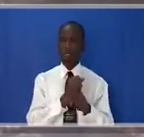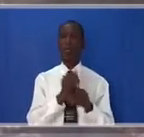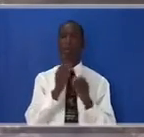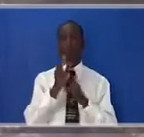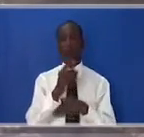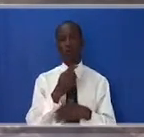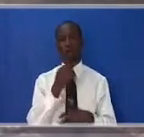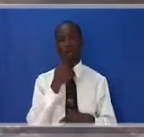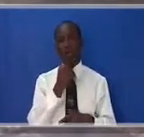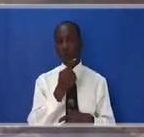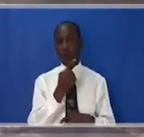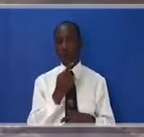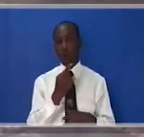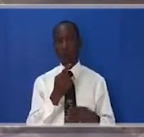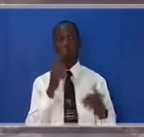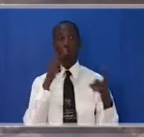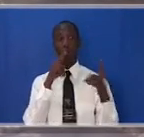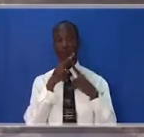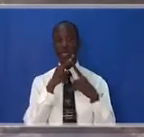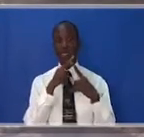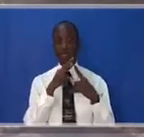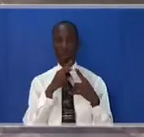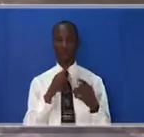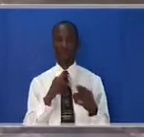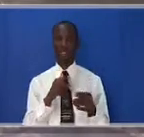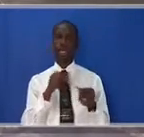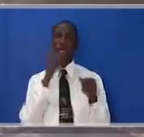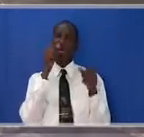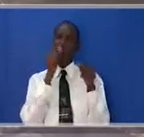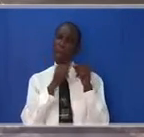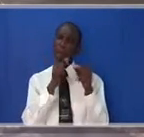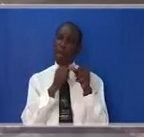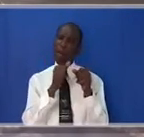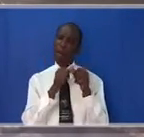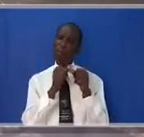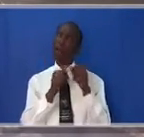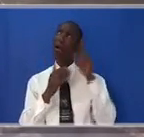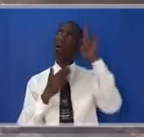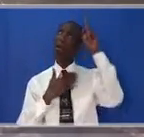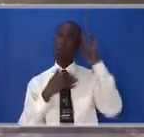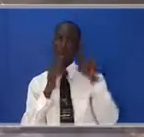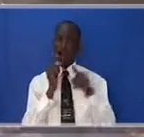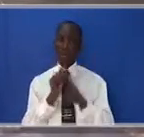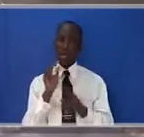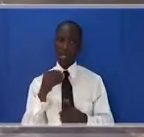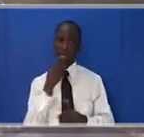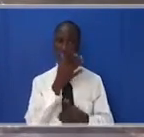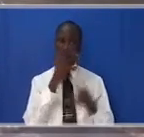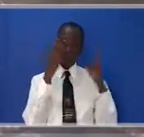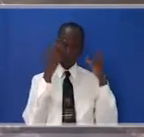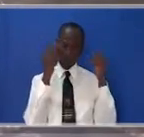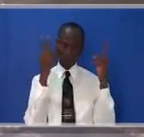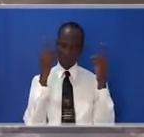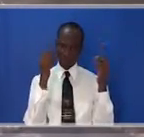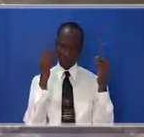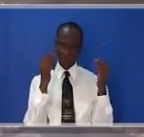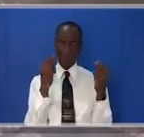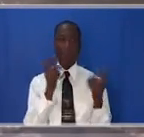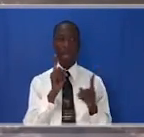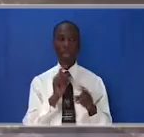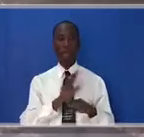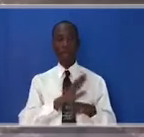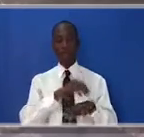se omunkai na kuwa Moses mra a onu anyankopon se onu no o hye Moses e wo